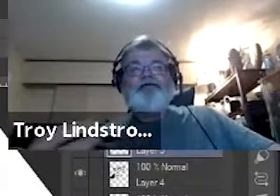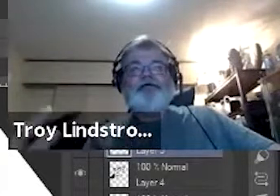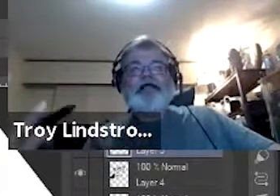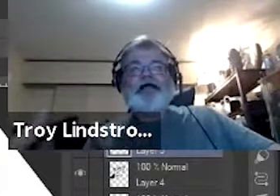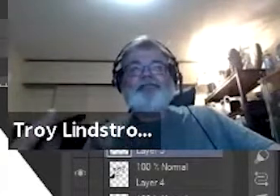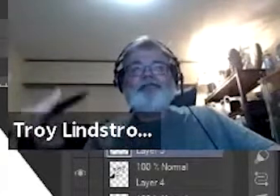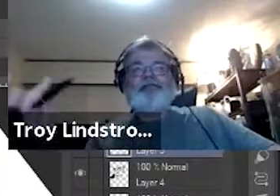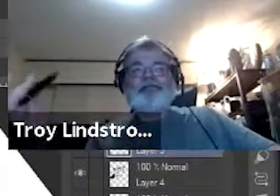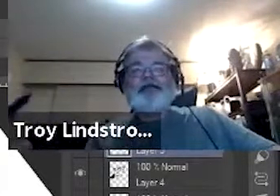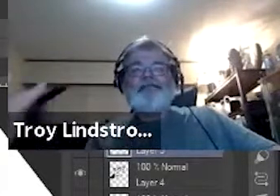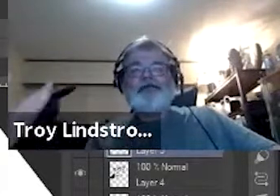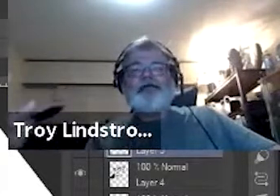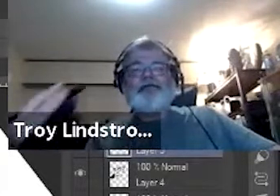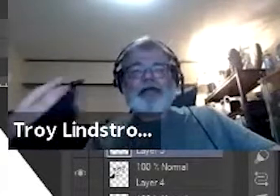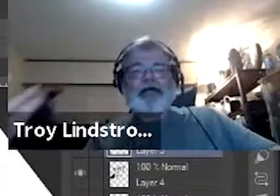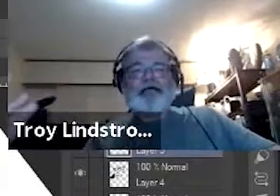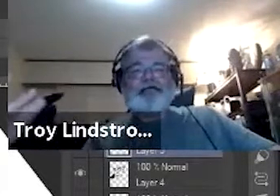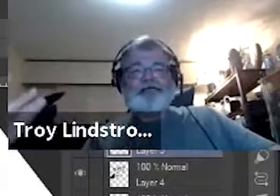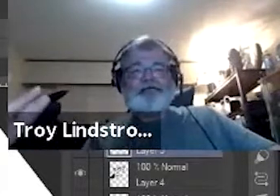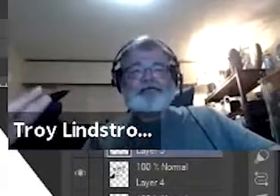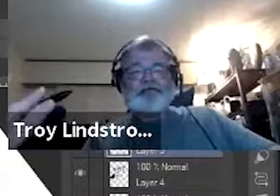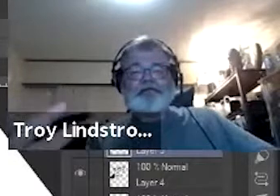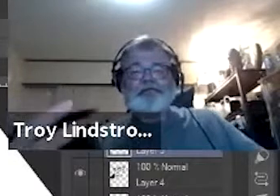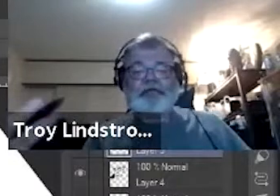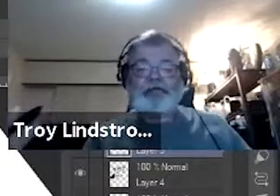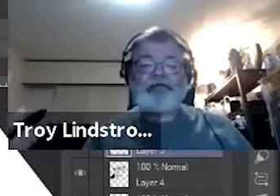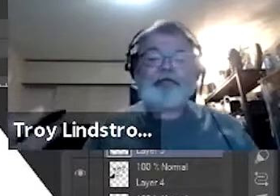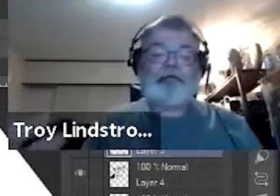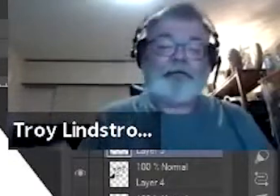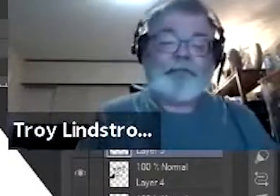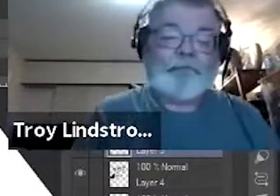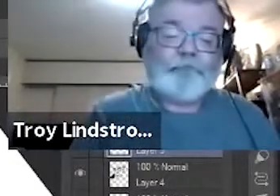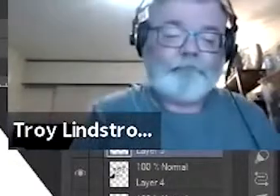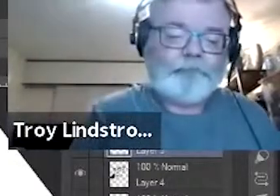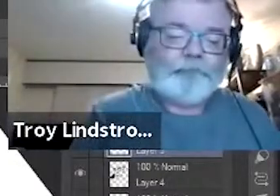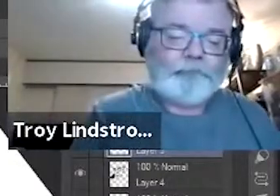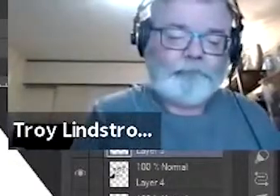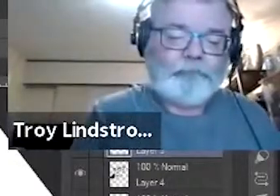I knew what would happen if that bill got passed. It would be